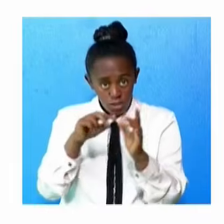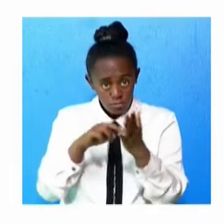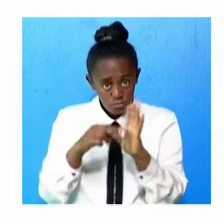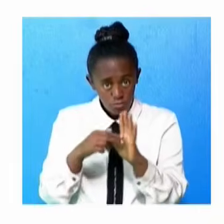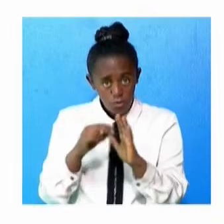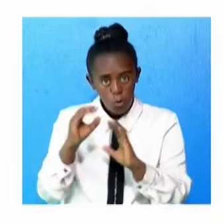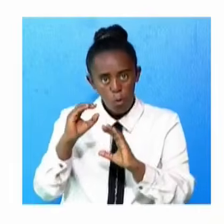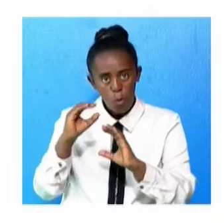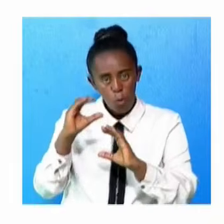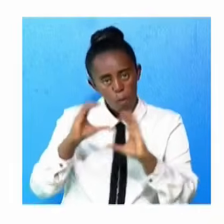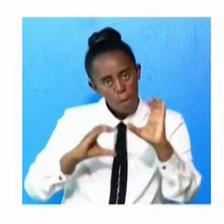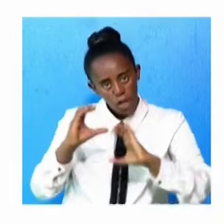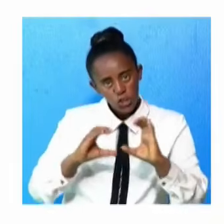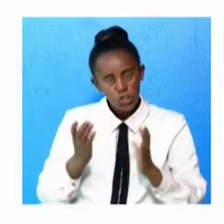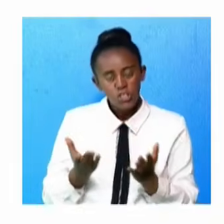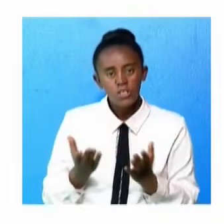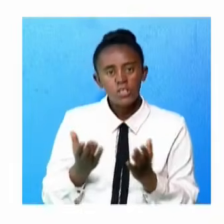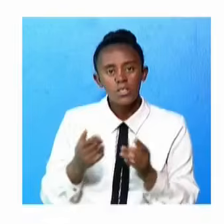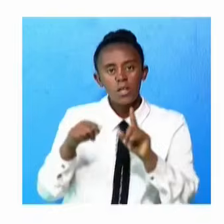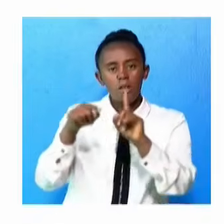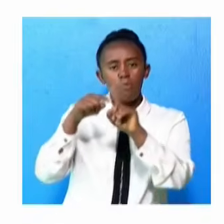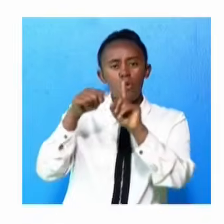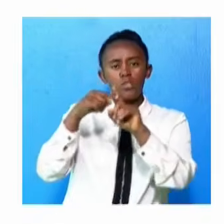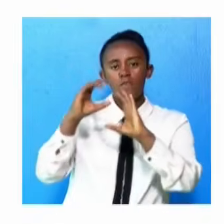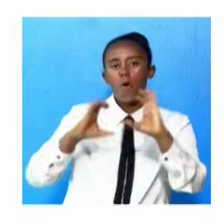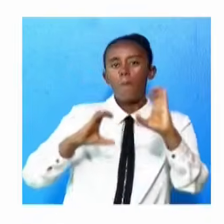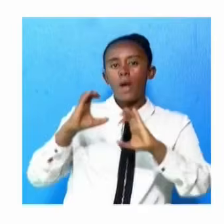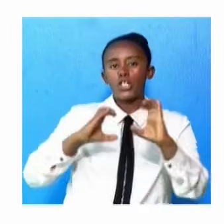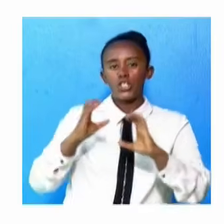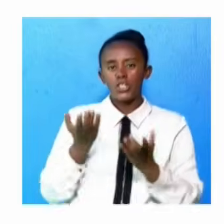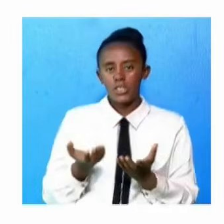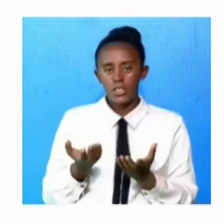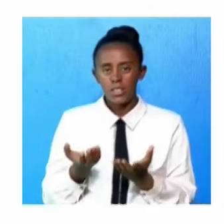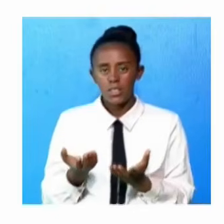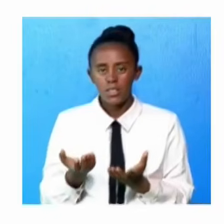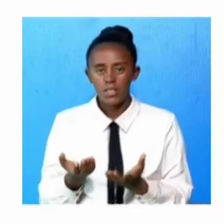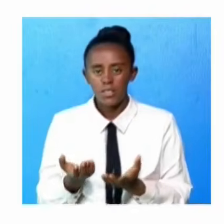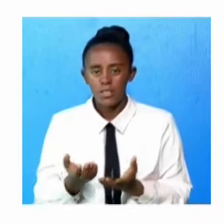comparison. Now the word is positive comparison.